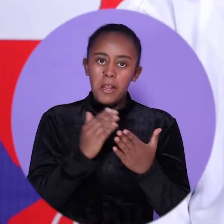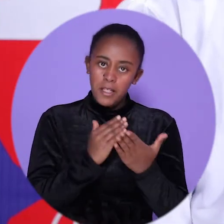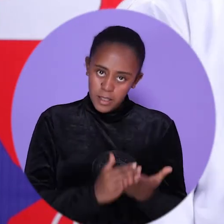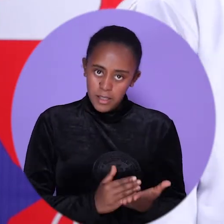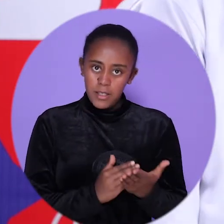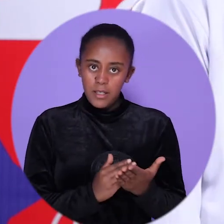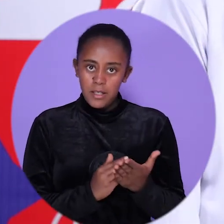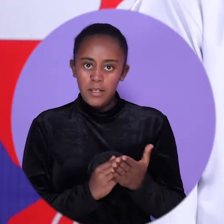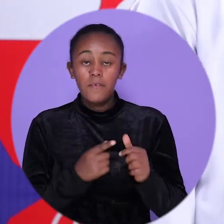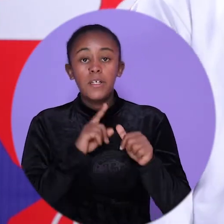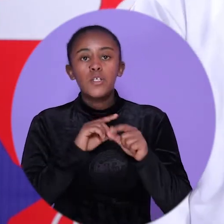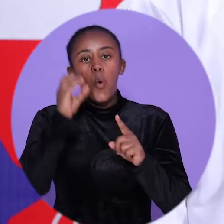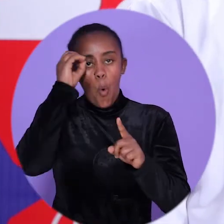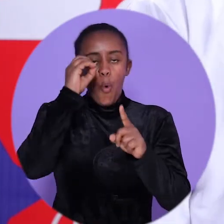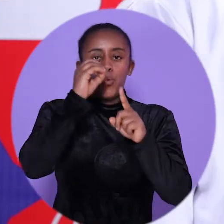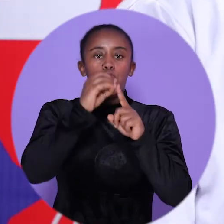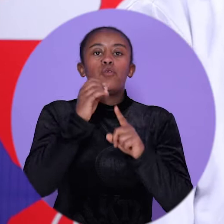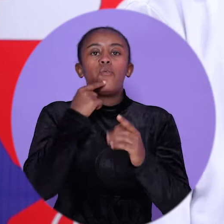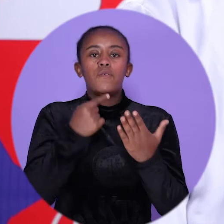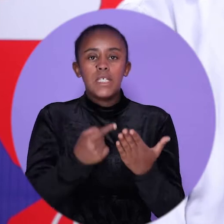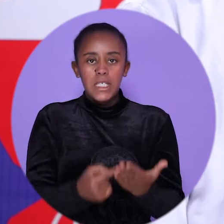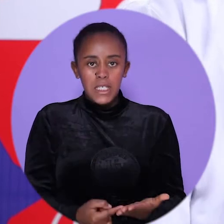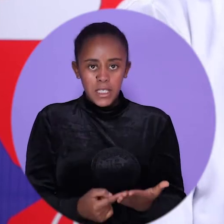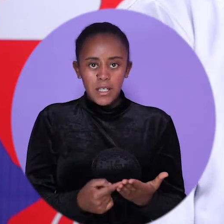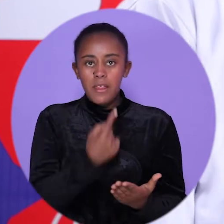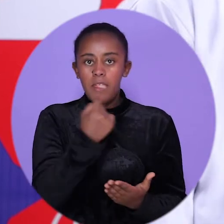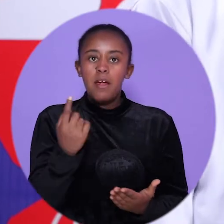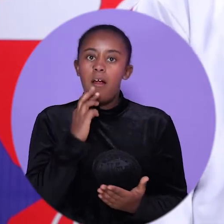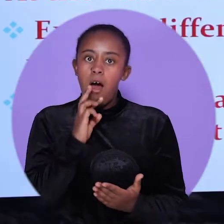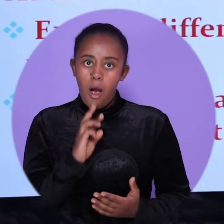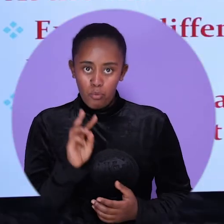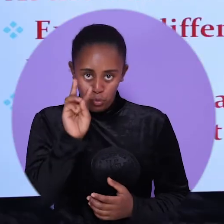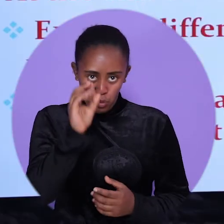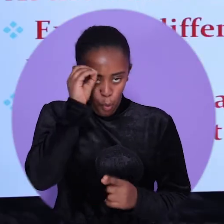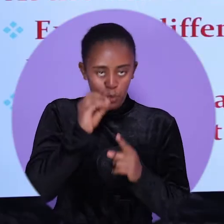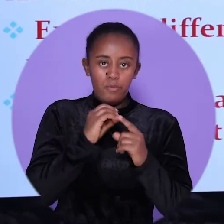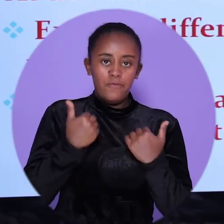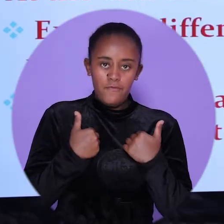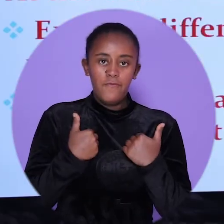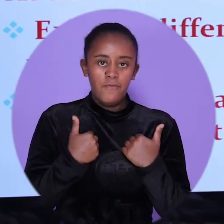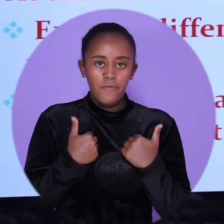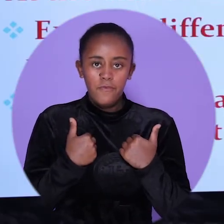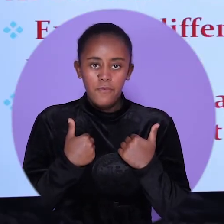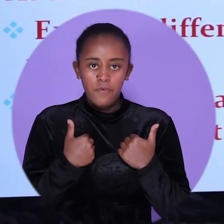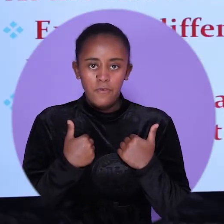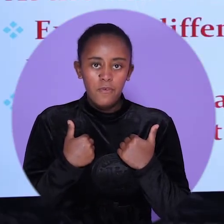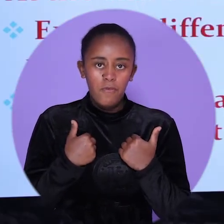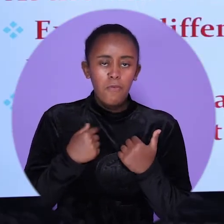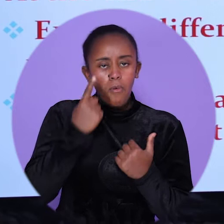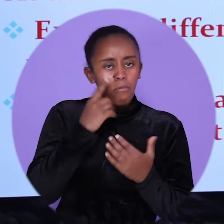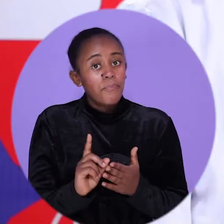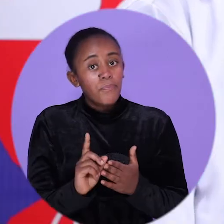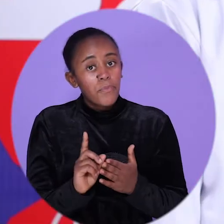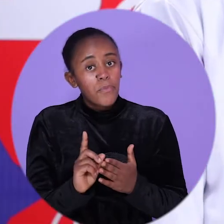me tell you about the objective of this lesson. In this lesson, there are two objectives. So the first